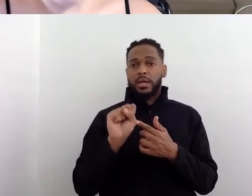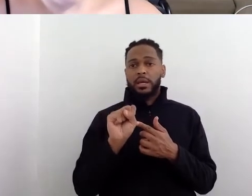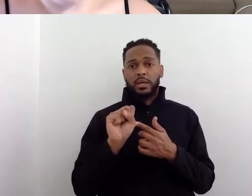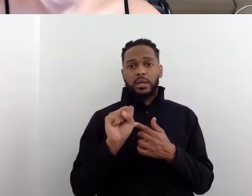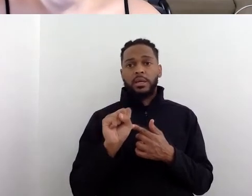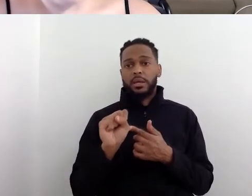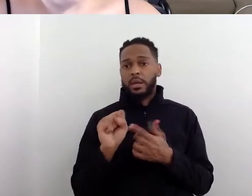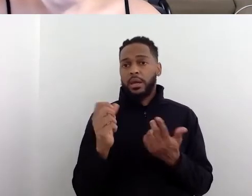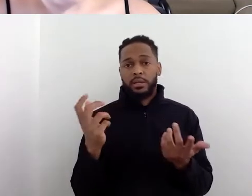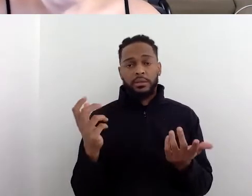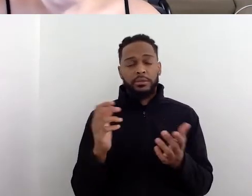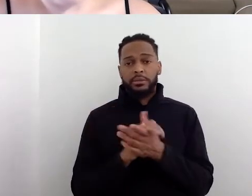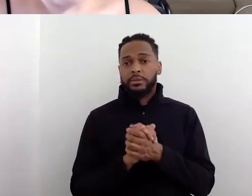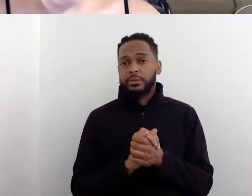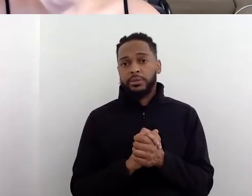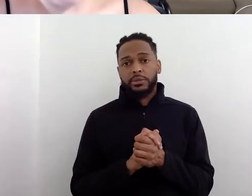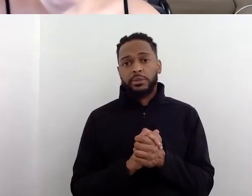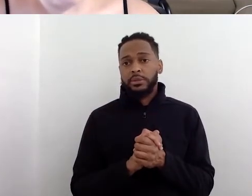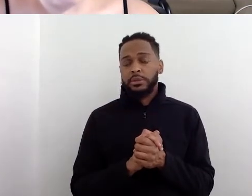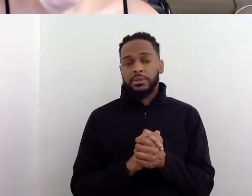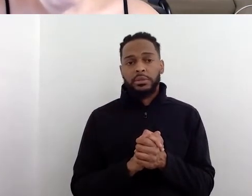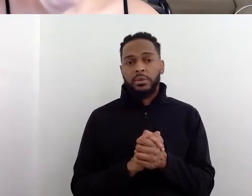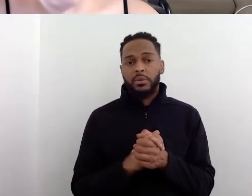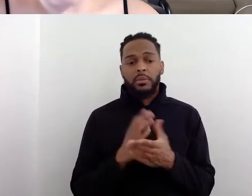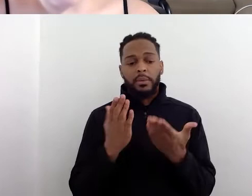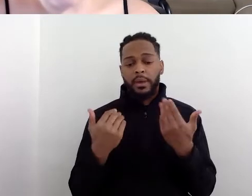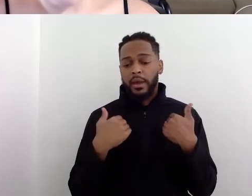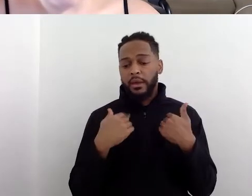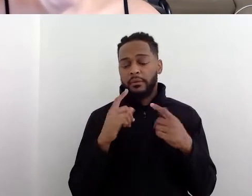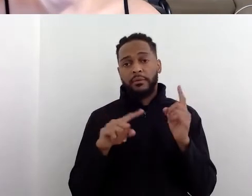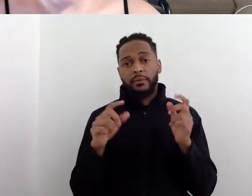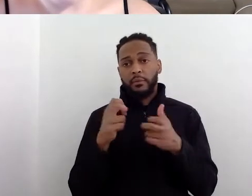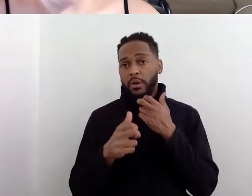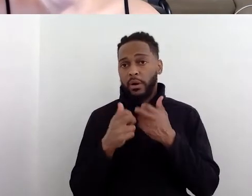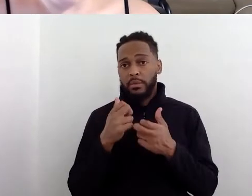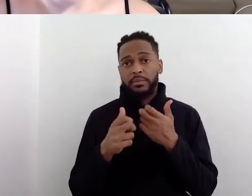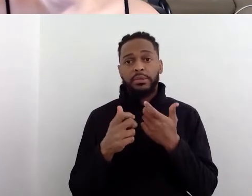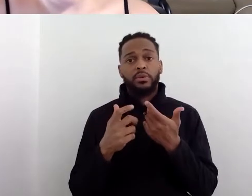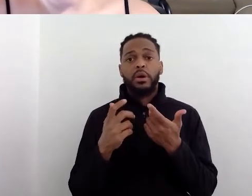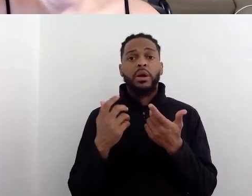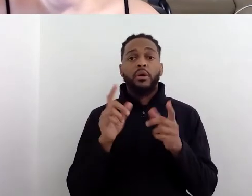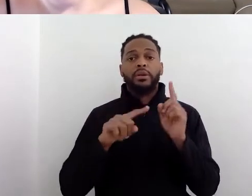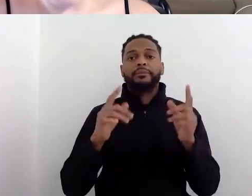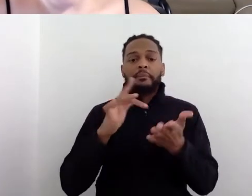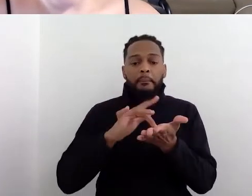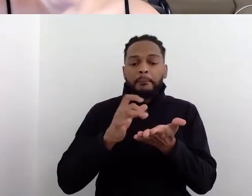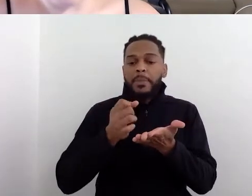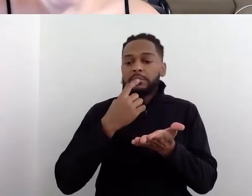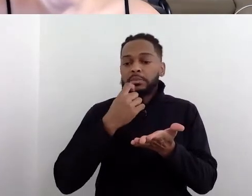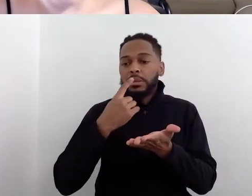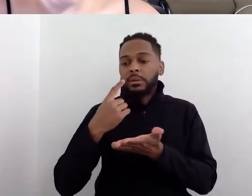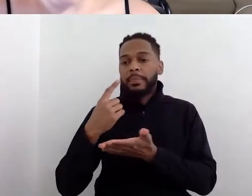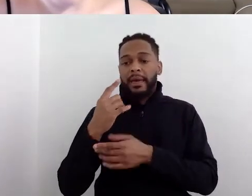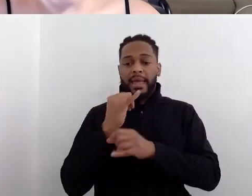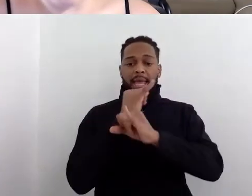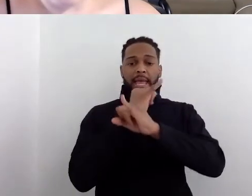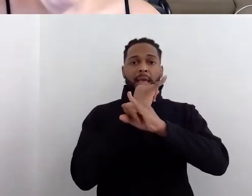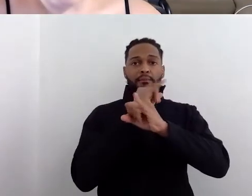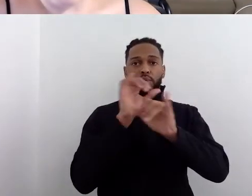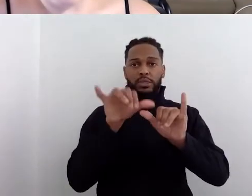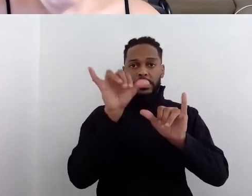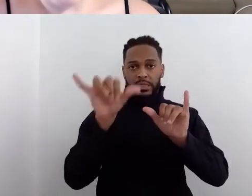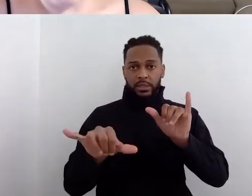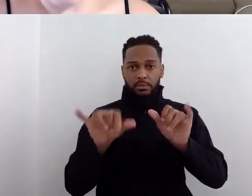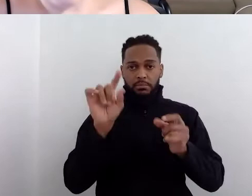them are on medications that bring down their immune system. So you could look just like a person that had a traumatic spinal cord injury, let's